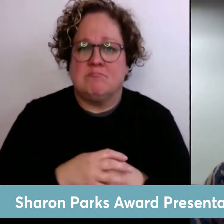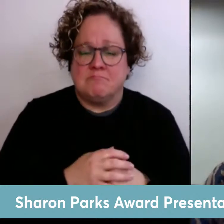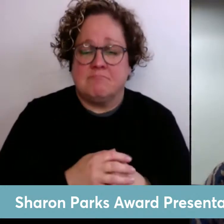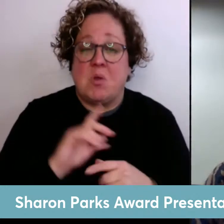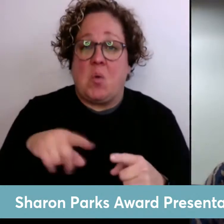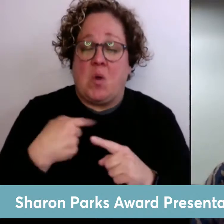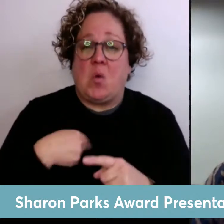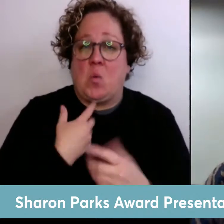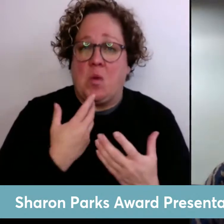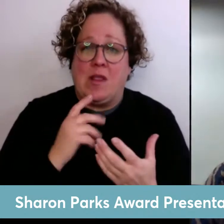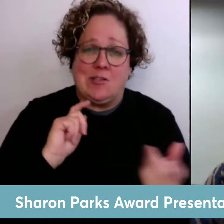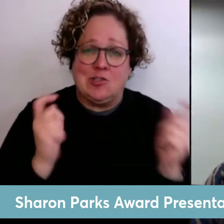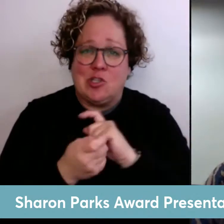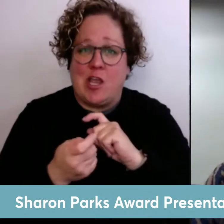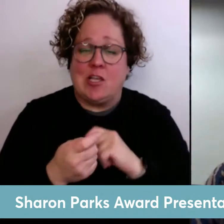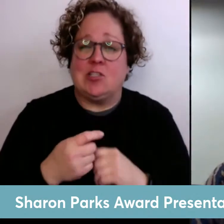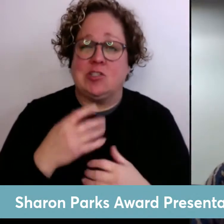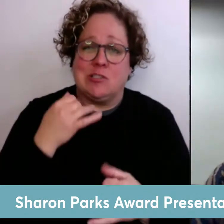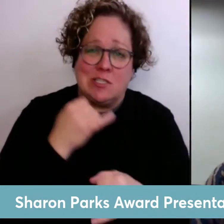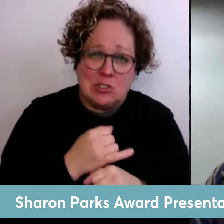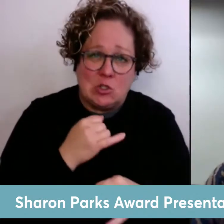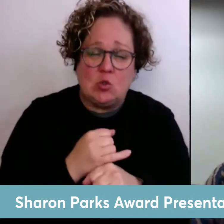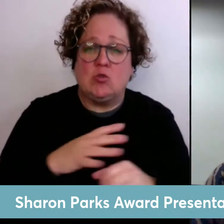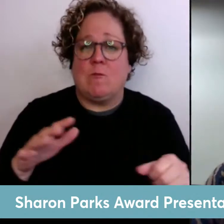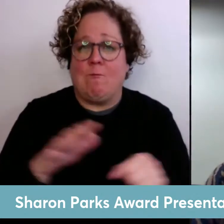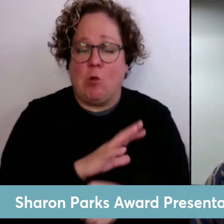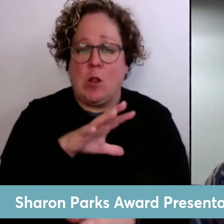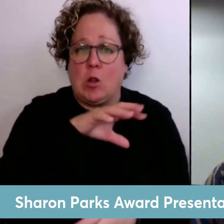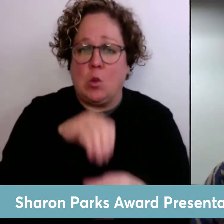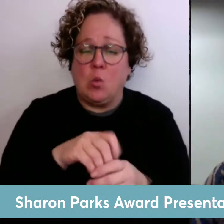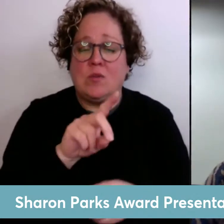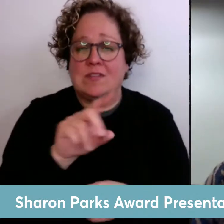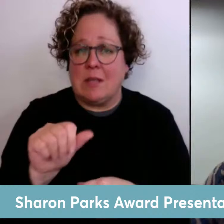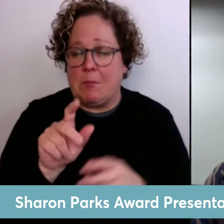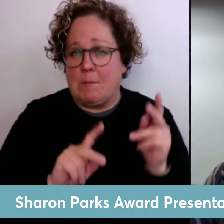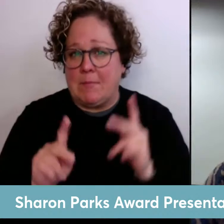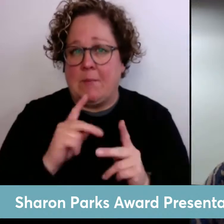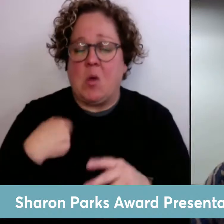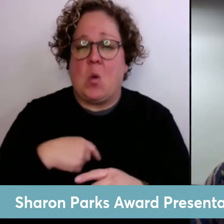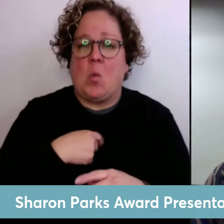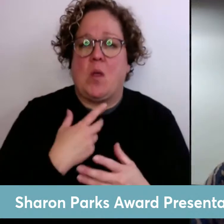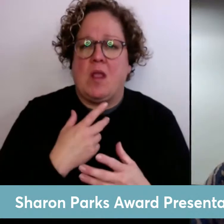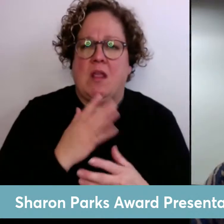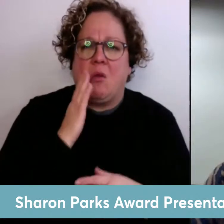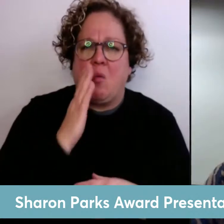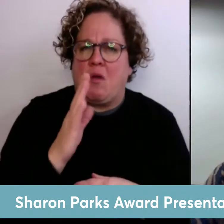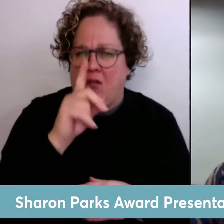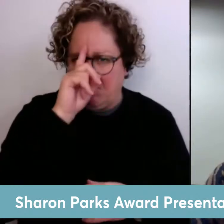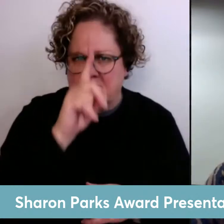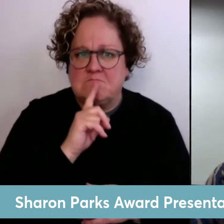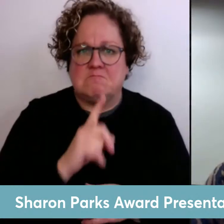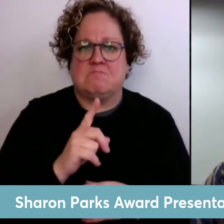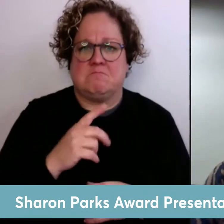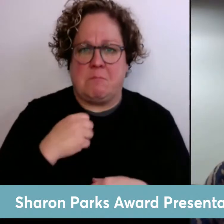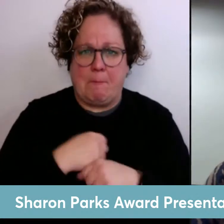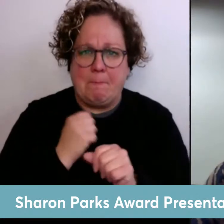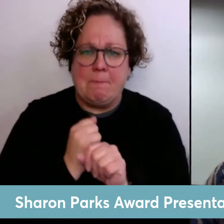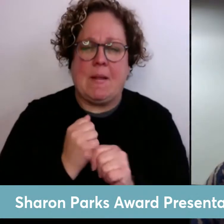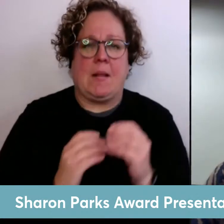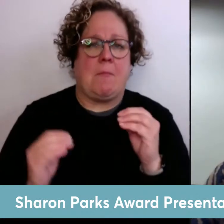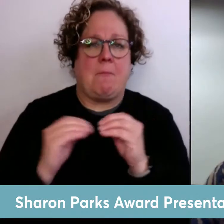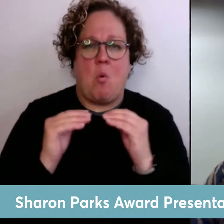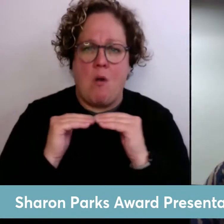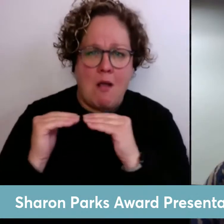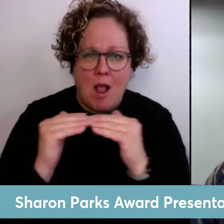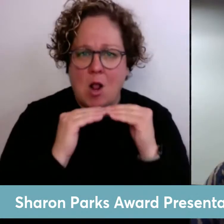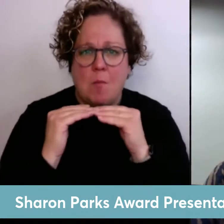our institutions to fully include disabled people, we inevitably build more equitable,